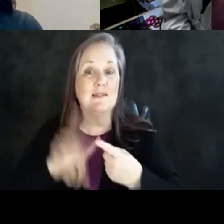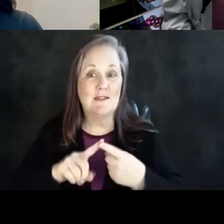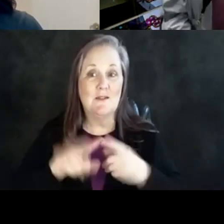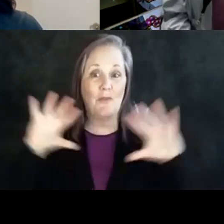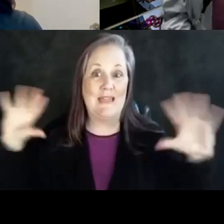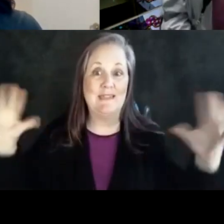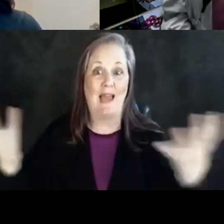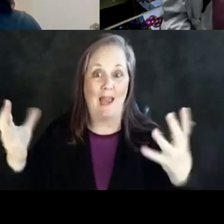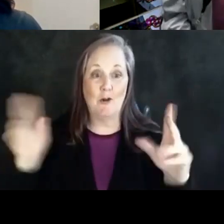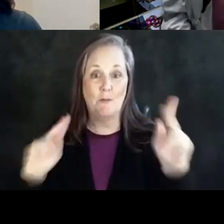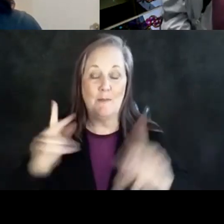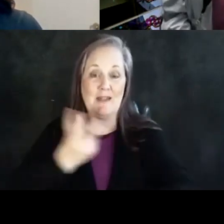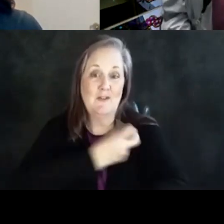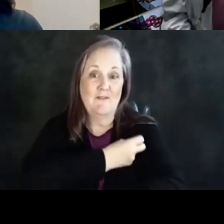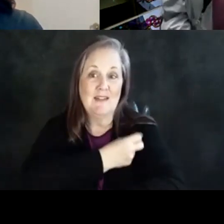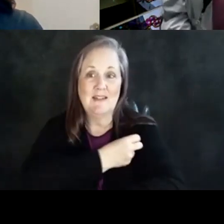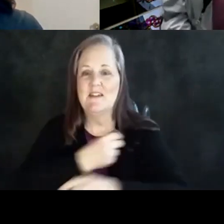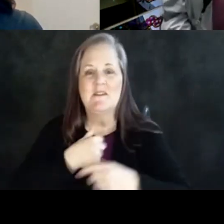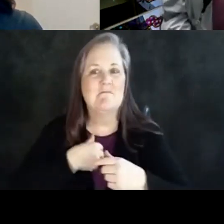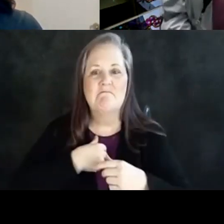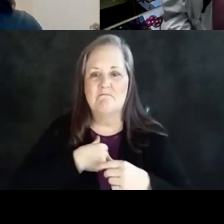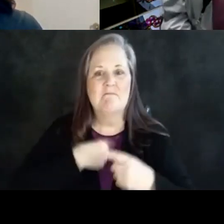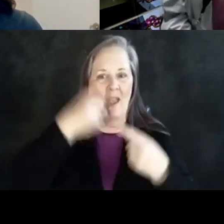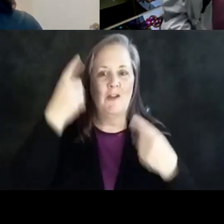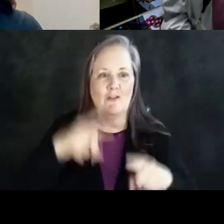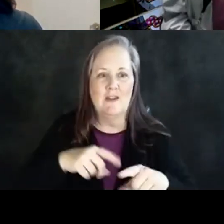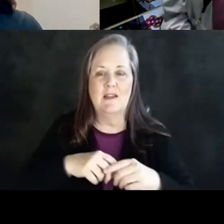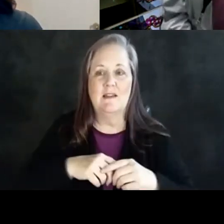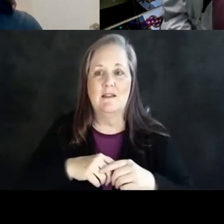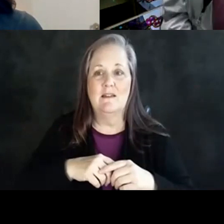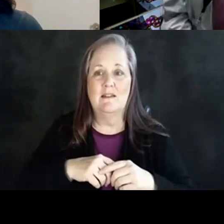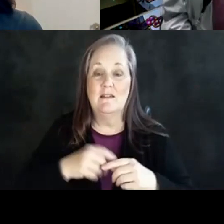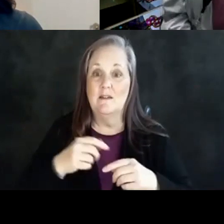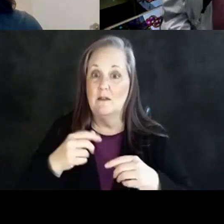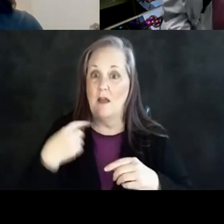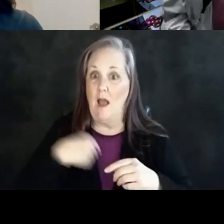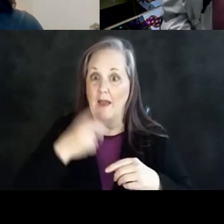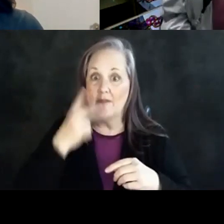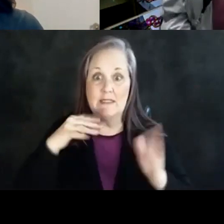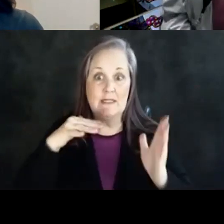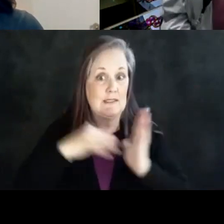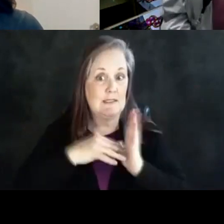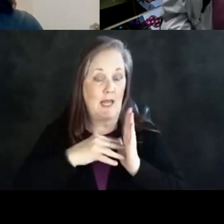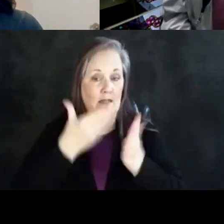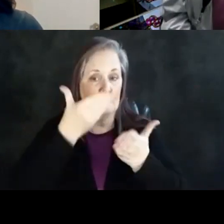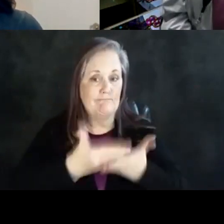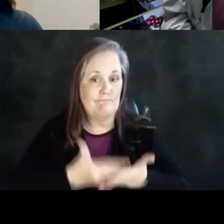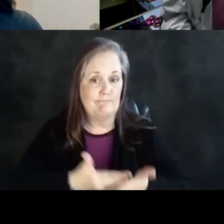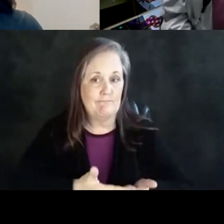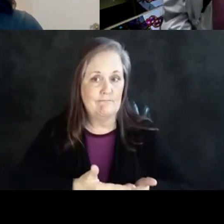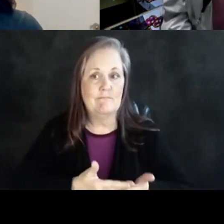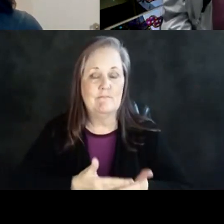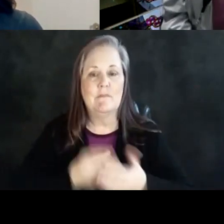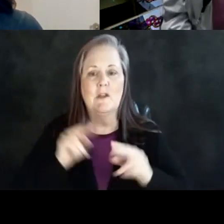population's vaccinated, I totally agree. You know, there actually are studies that have been done looking